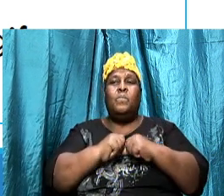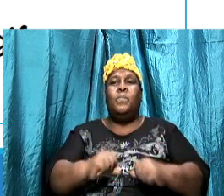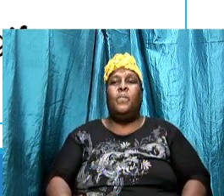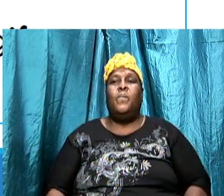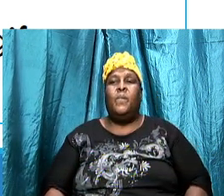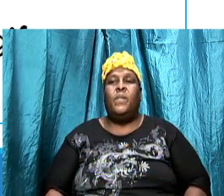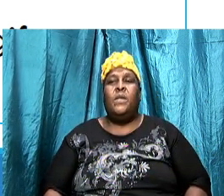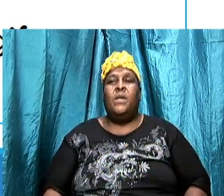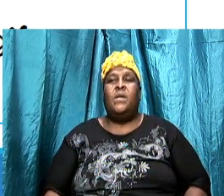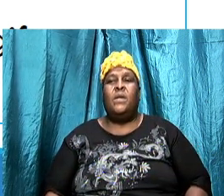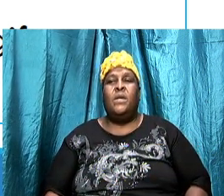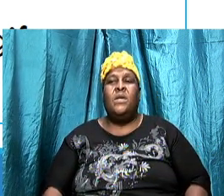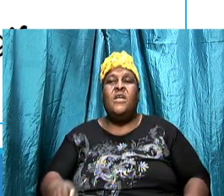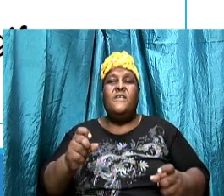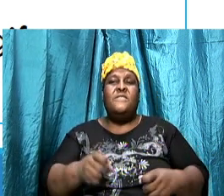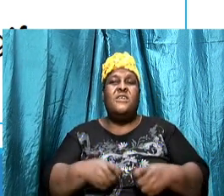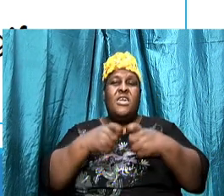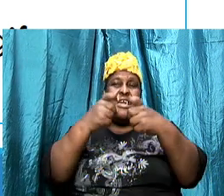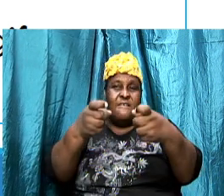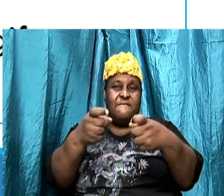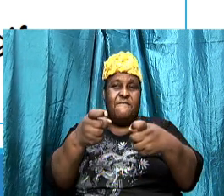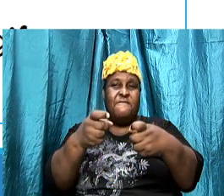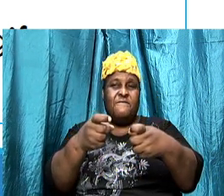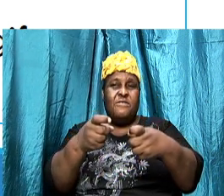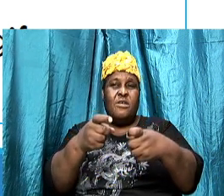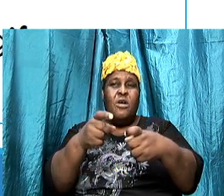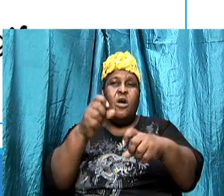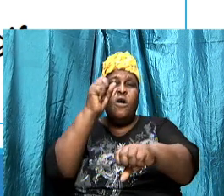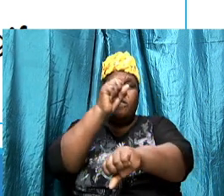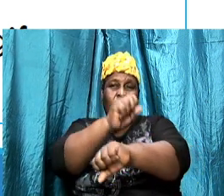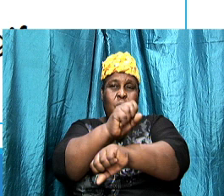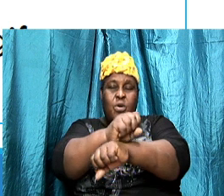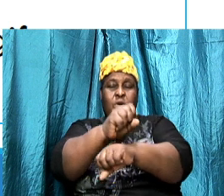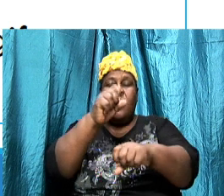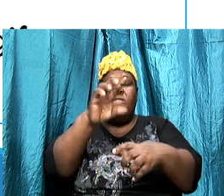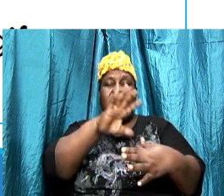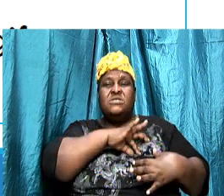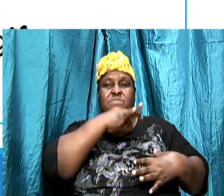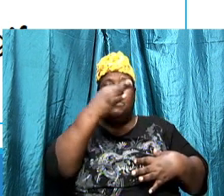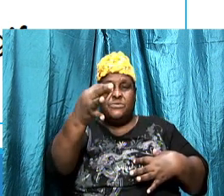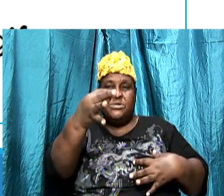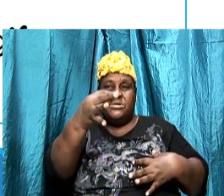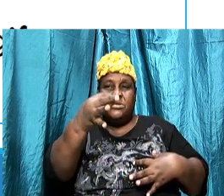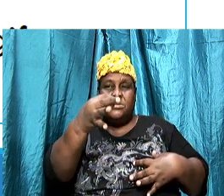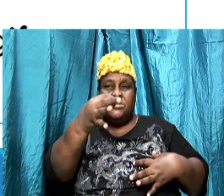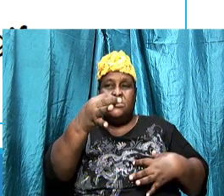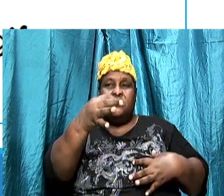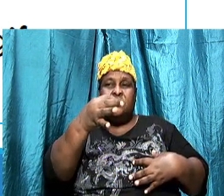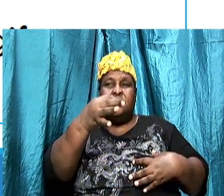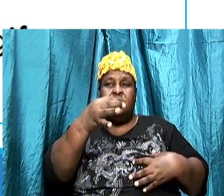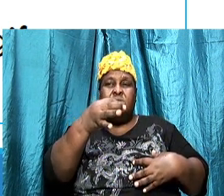He says that the gifts are the work of the Spirit. And